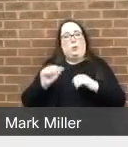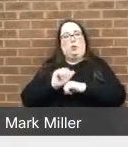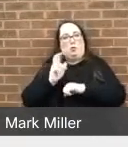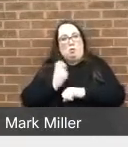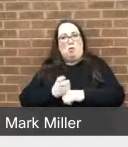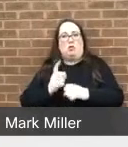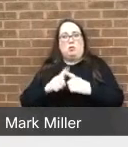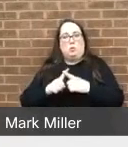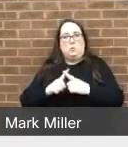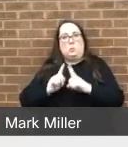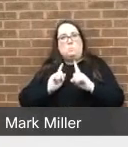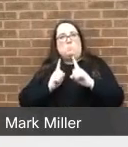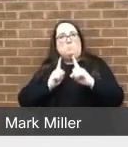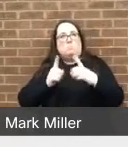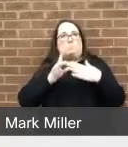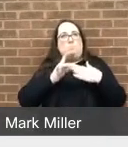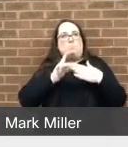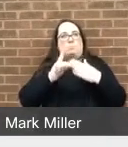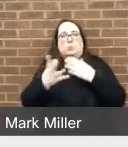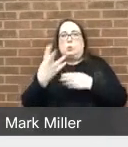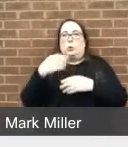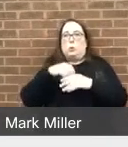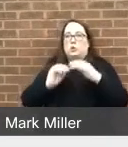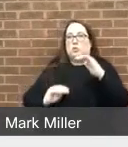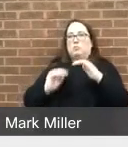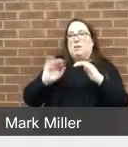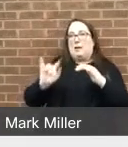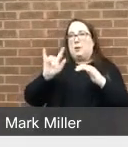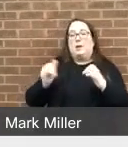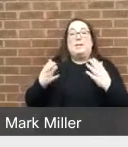to equity and inclusion and will allow the Asian